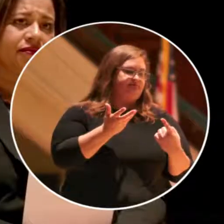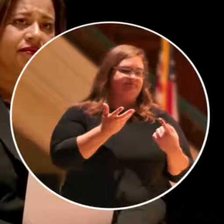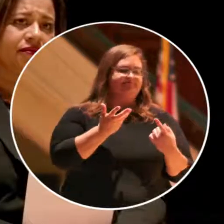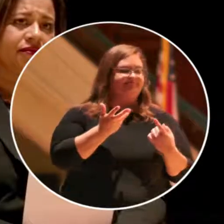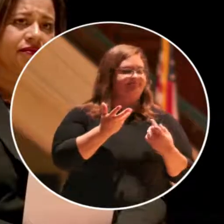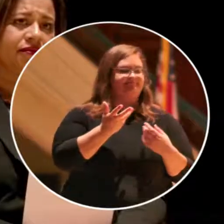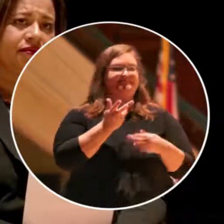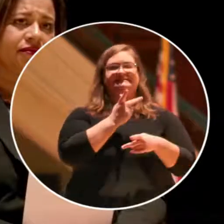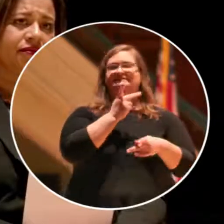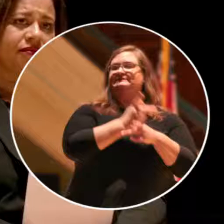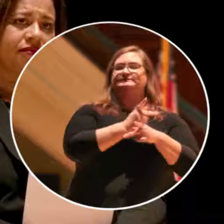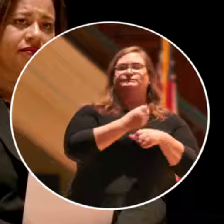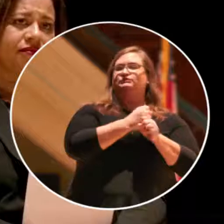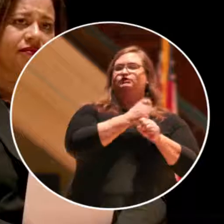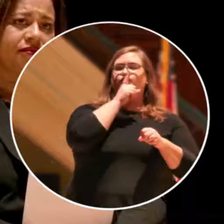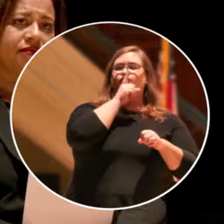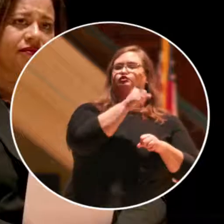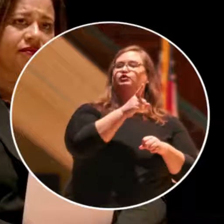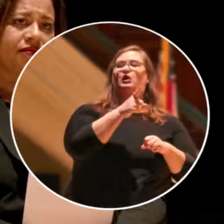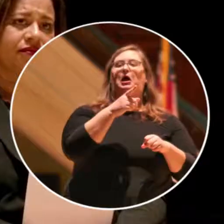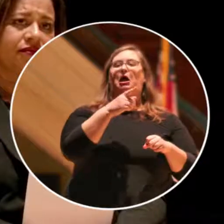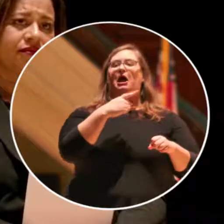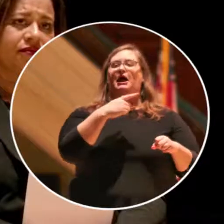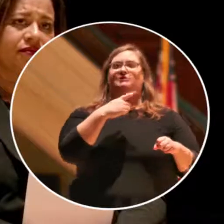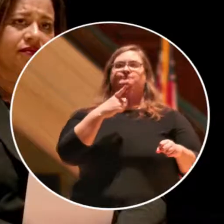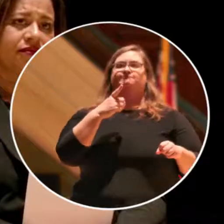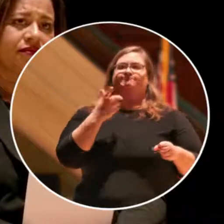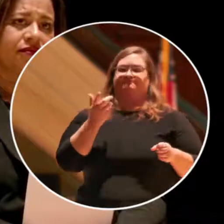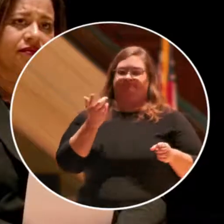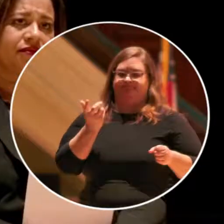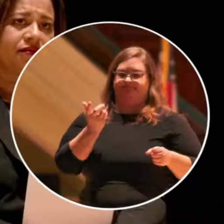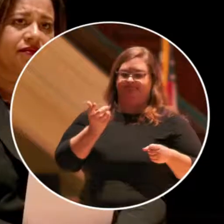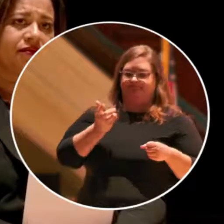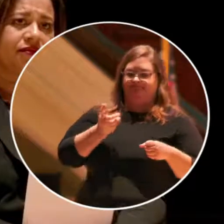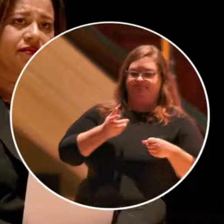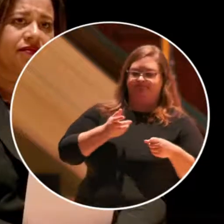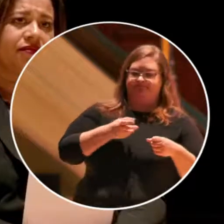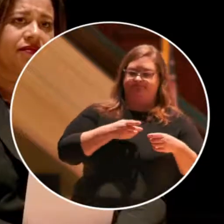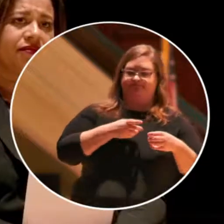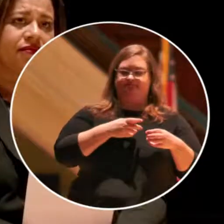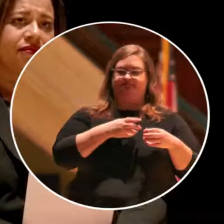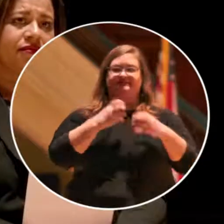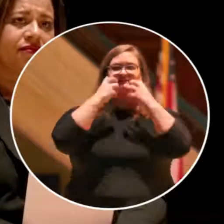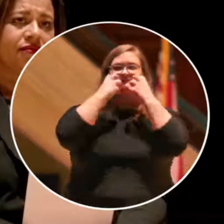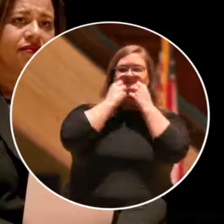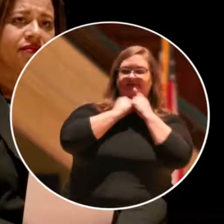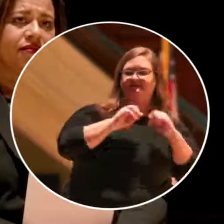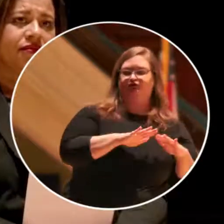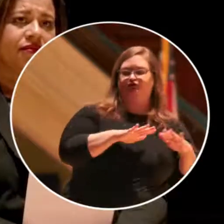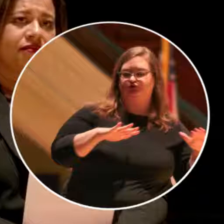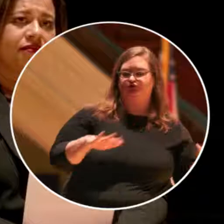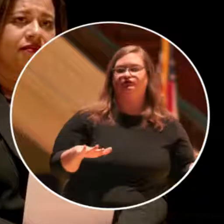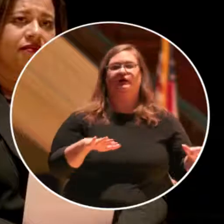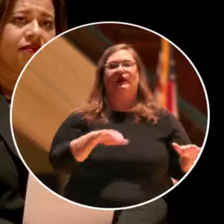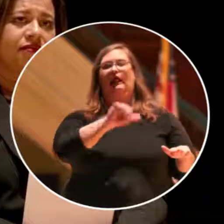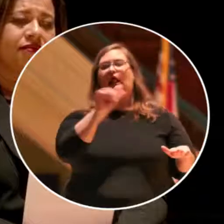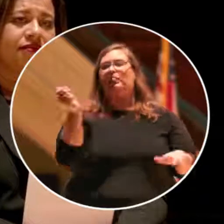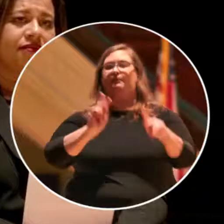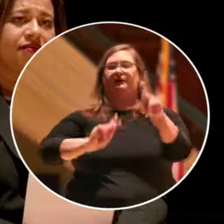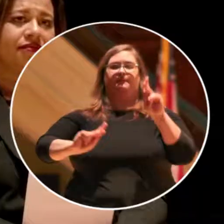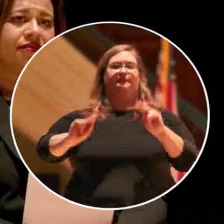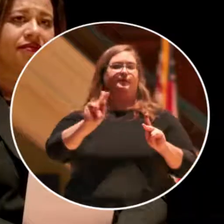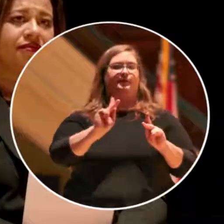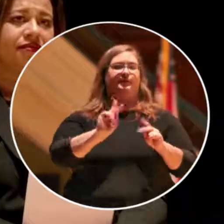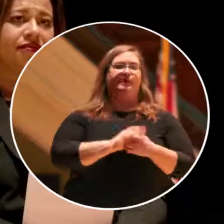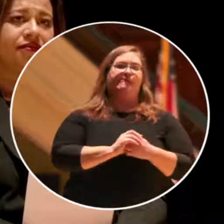Maybe I will regret this decision to not give birth and raise a child of my own. And if that day comes, I imagine